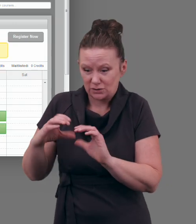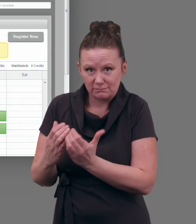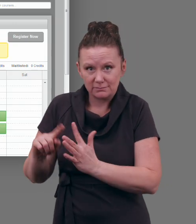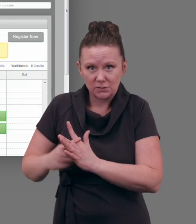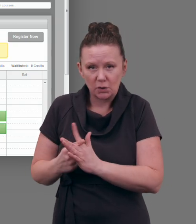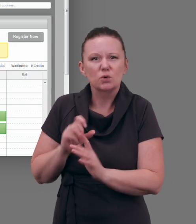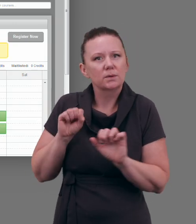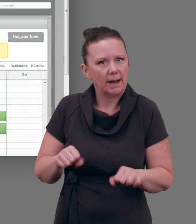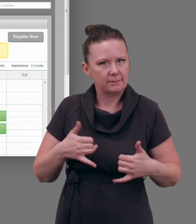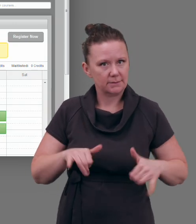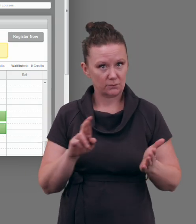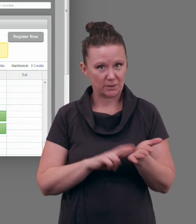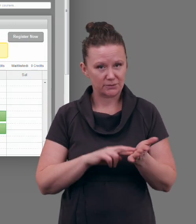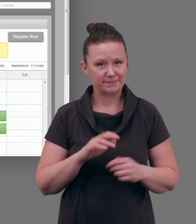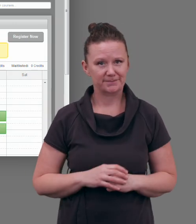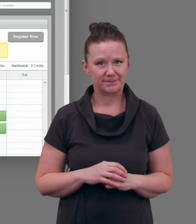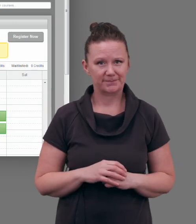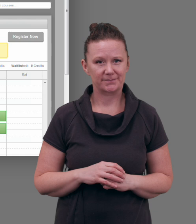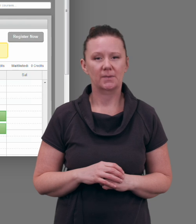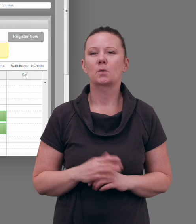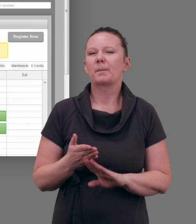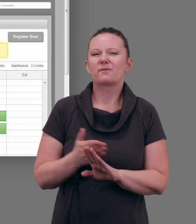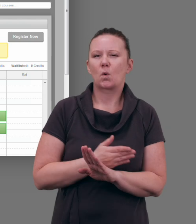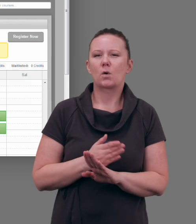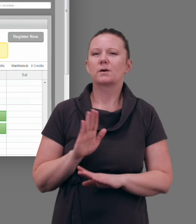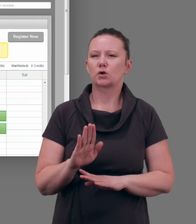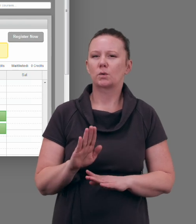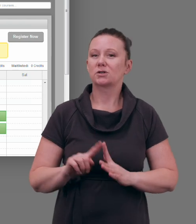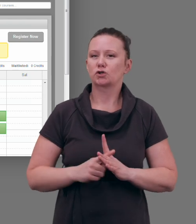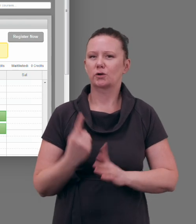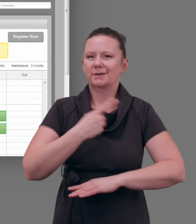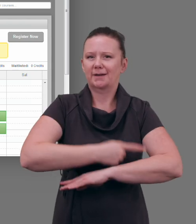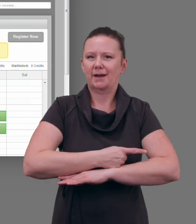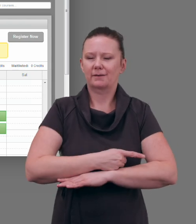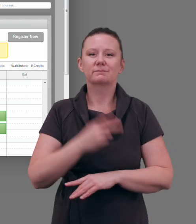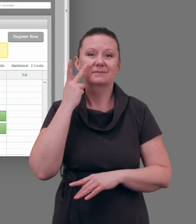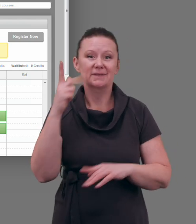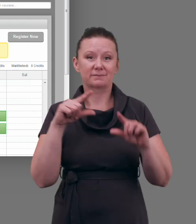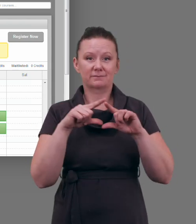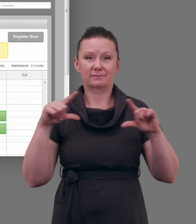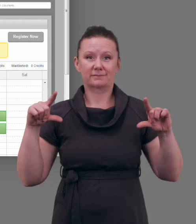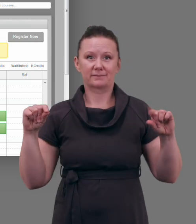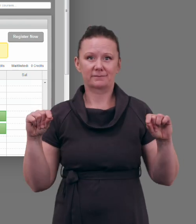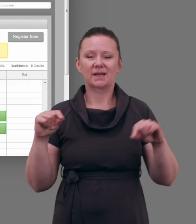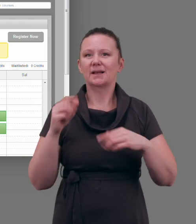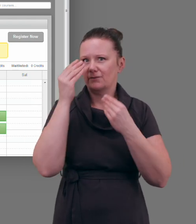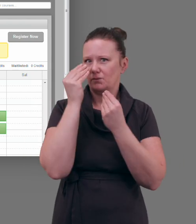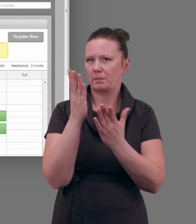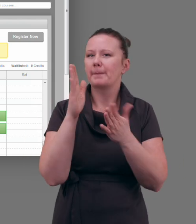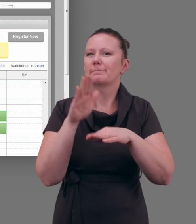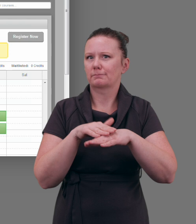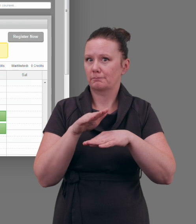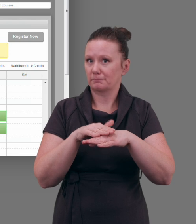of your registration date and time, Student Planning will display a message with your registration date and time. You have the following options to register for